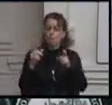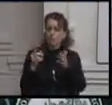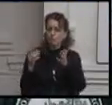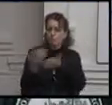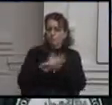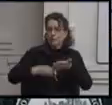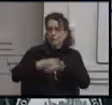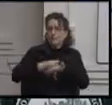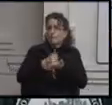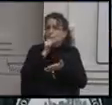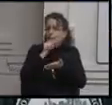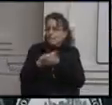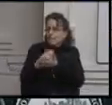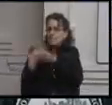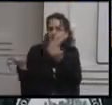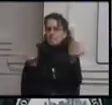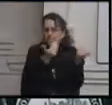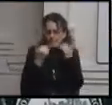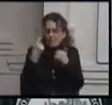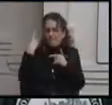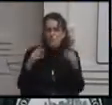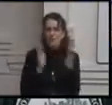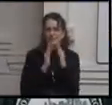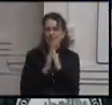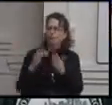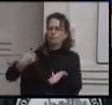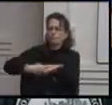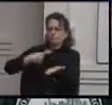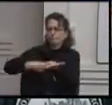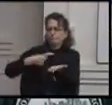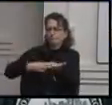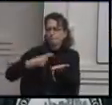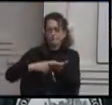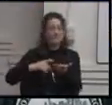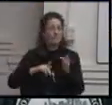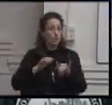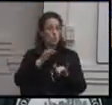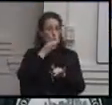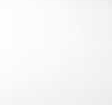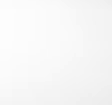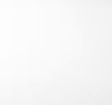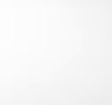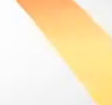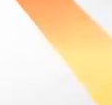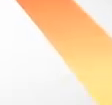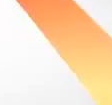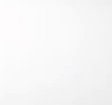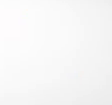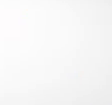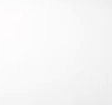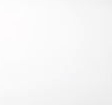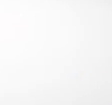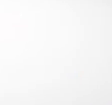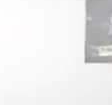more coming up. The Brattleboro Select Board is here on BCTV. Thanks for watching.